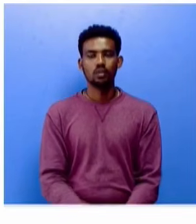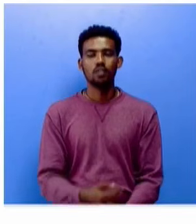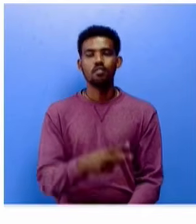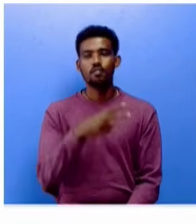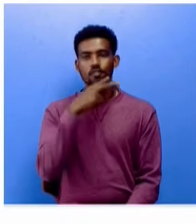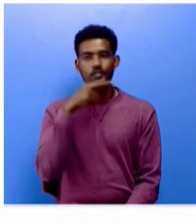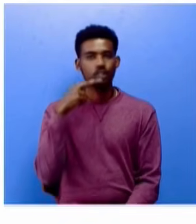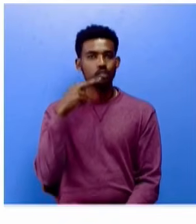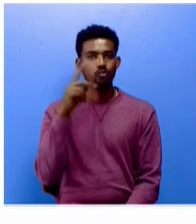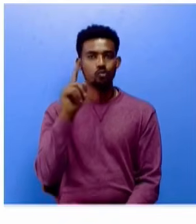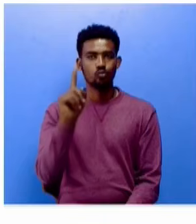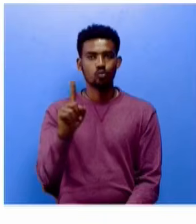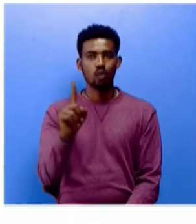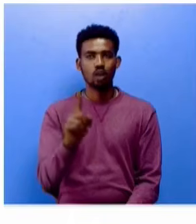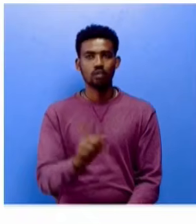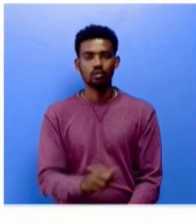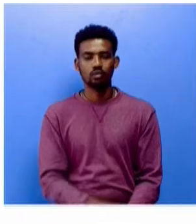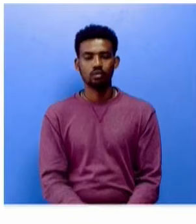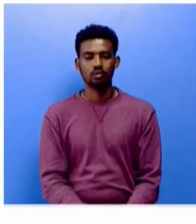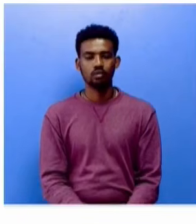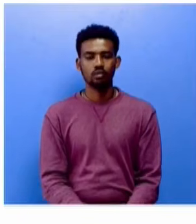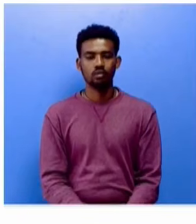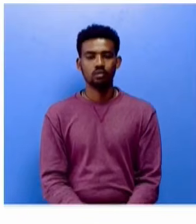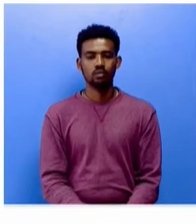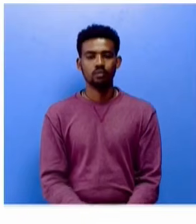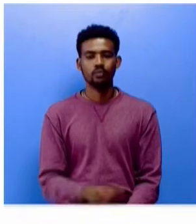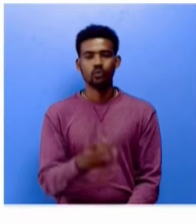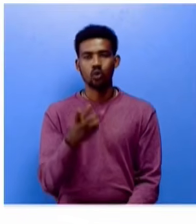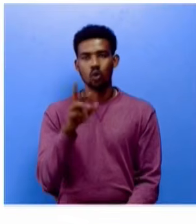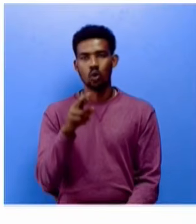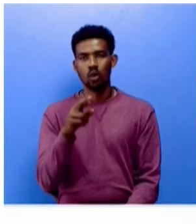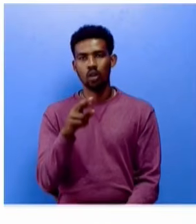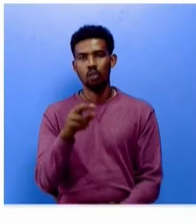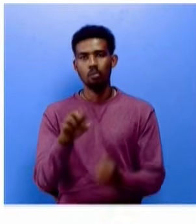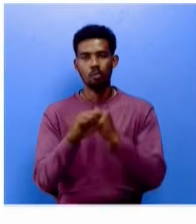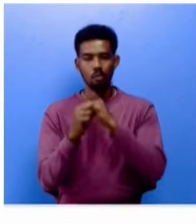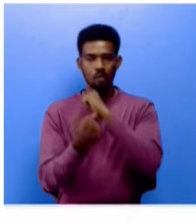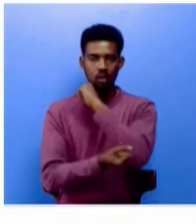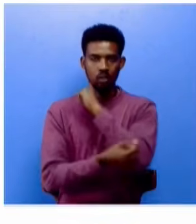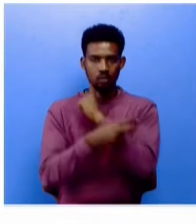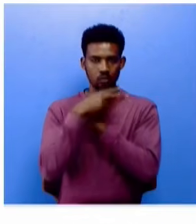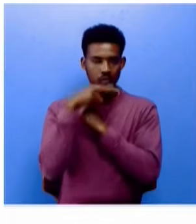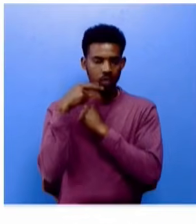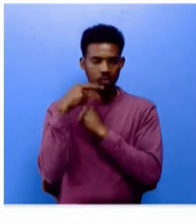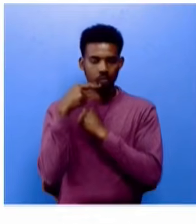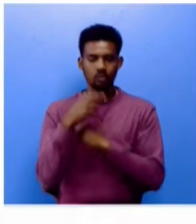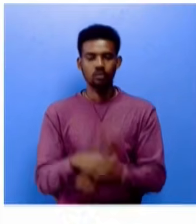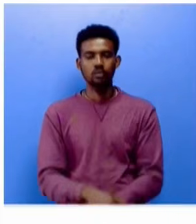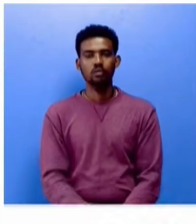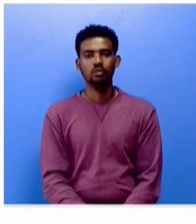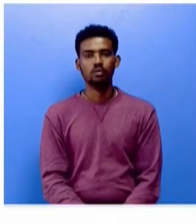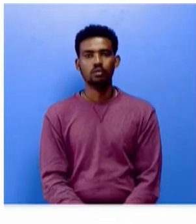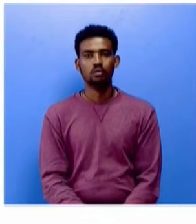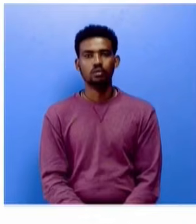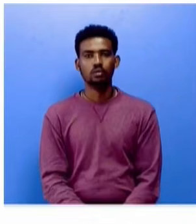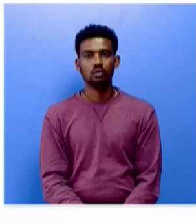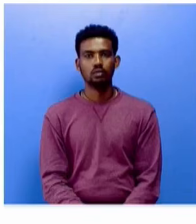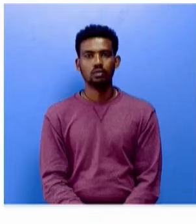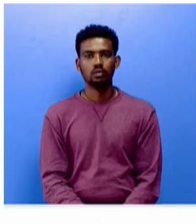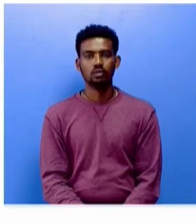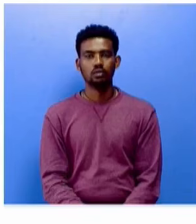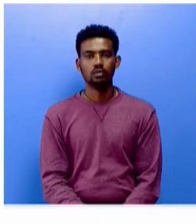verb 1 or base verb. Verb 1 or base verb.